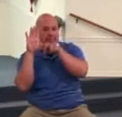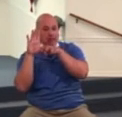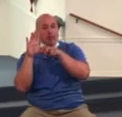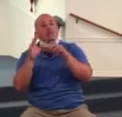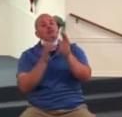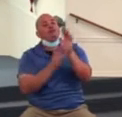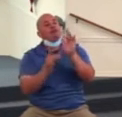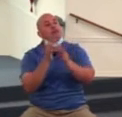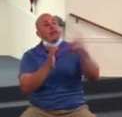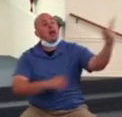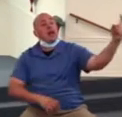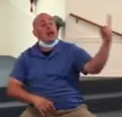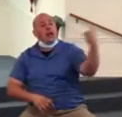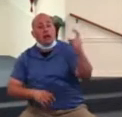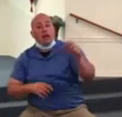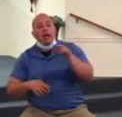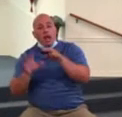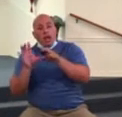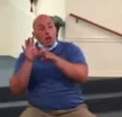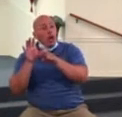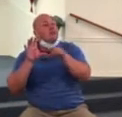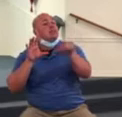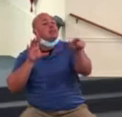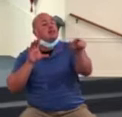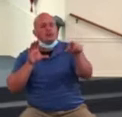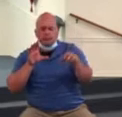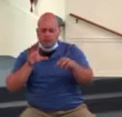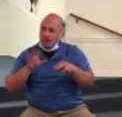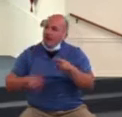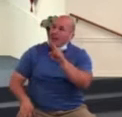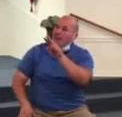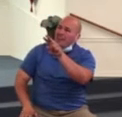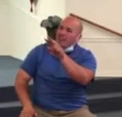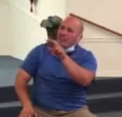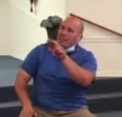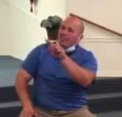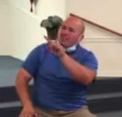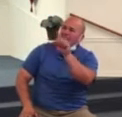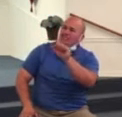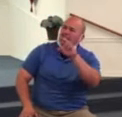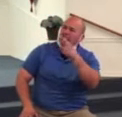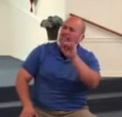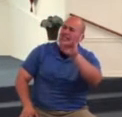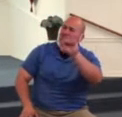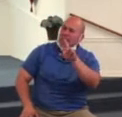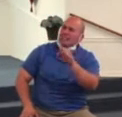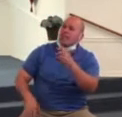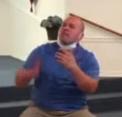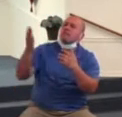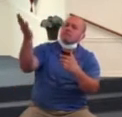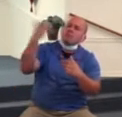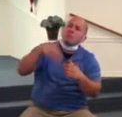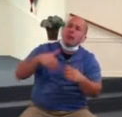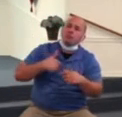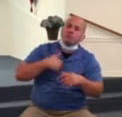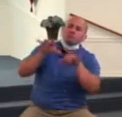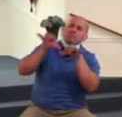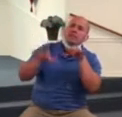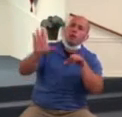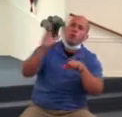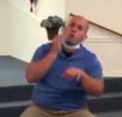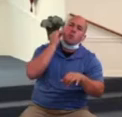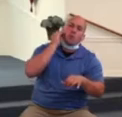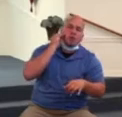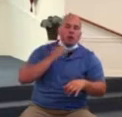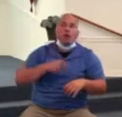he looked up and said to him, "Zacchaeus, come down immediately. I must stay at your house today." So he came down at once